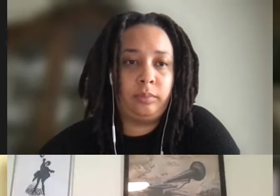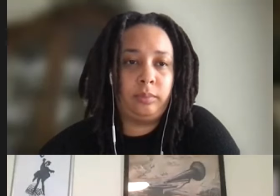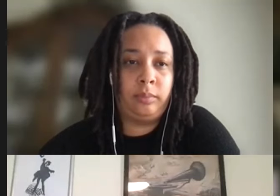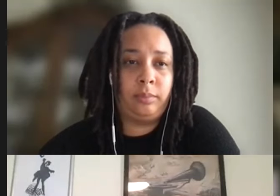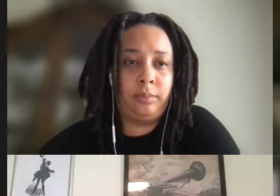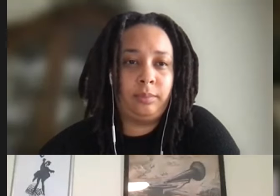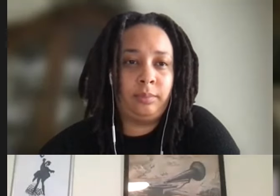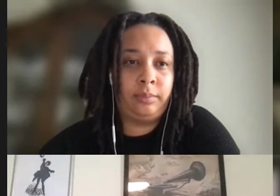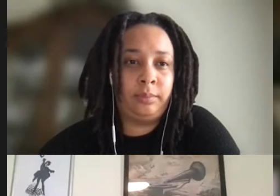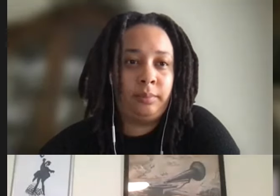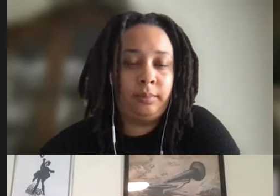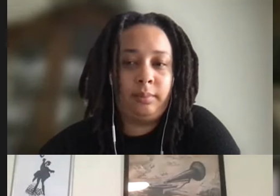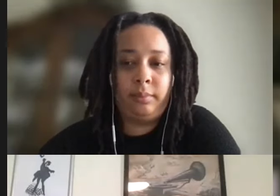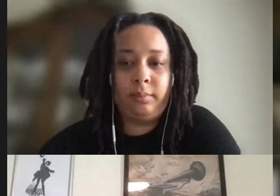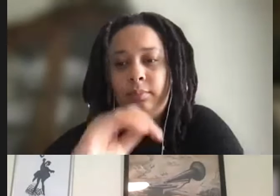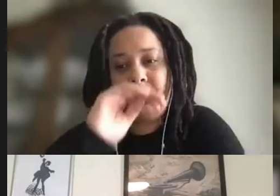Yeah.